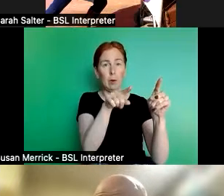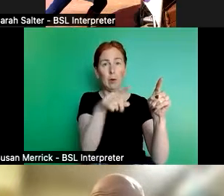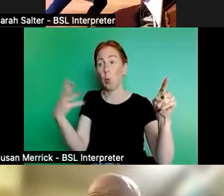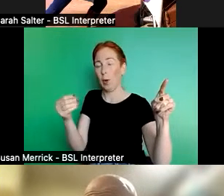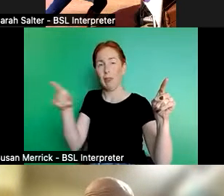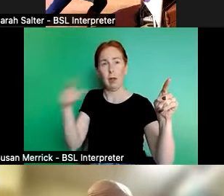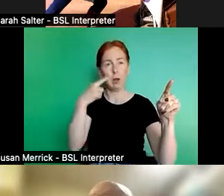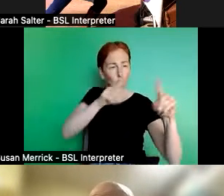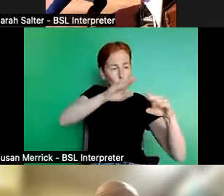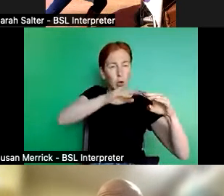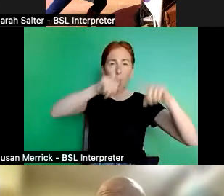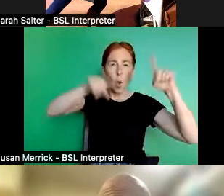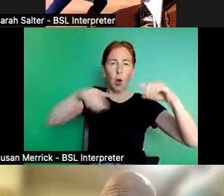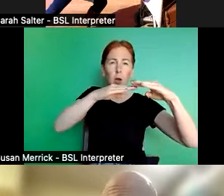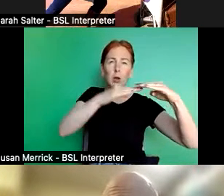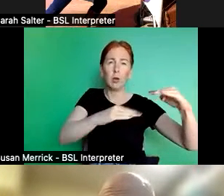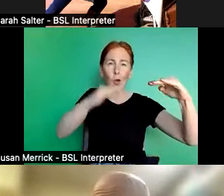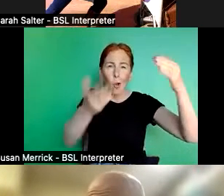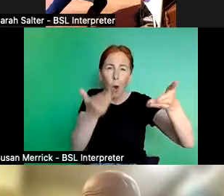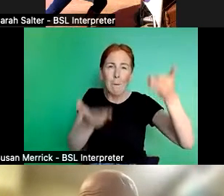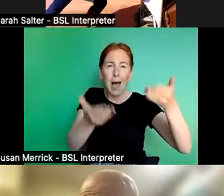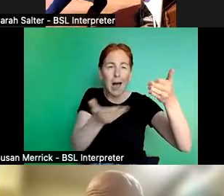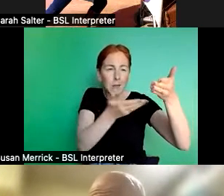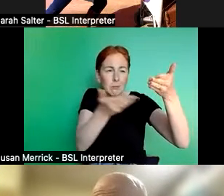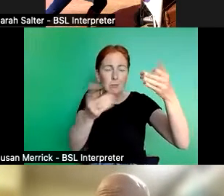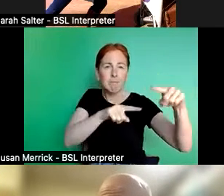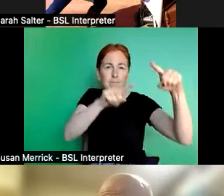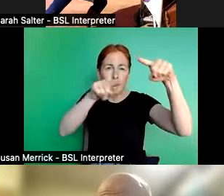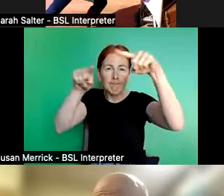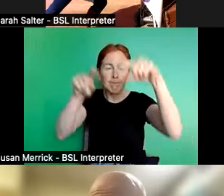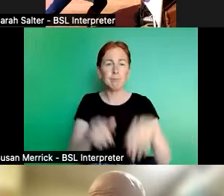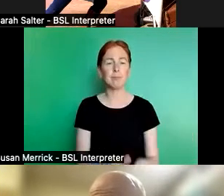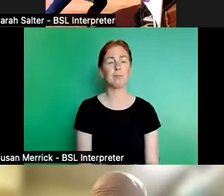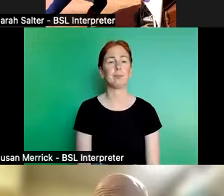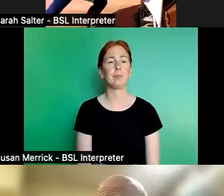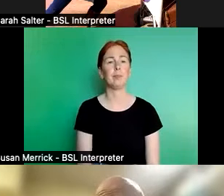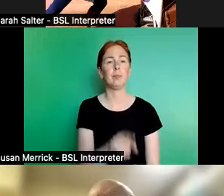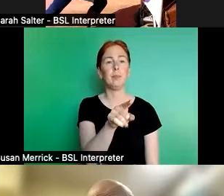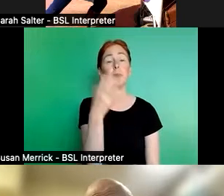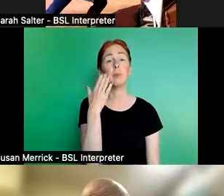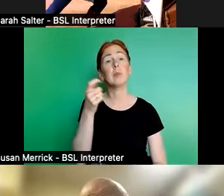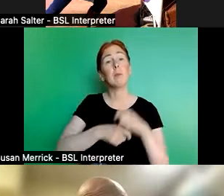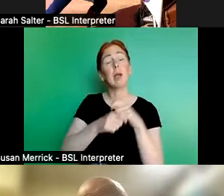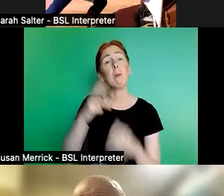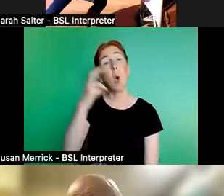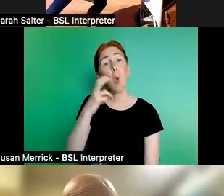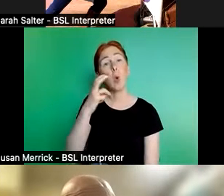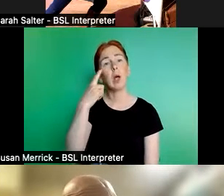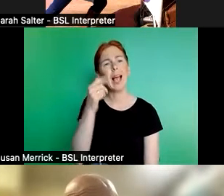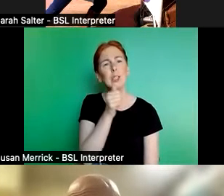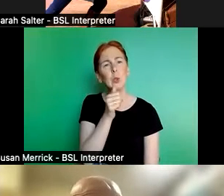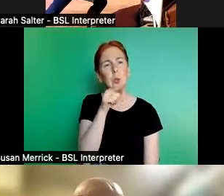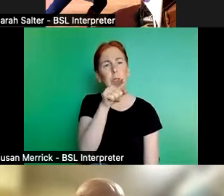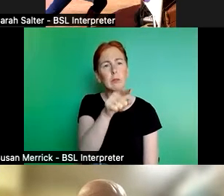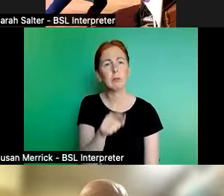you matching cards and show you pictures of ducks and fishes and clocks and things and standard distance away. And it starts to become a bit more like the